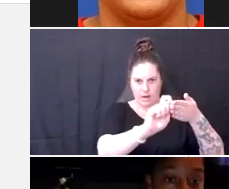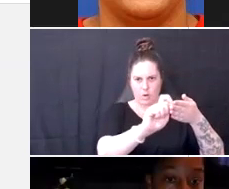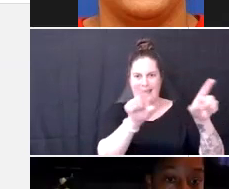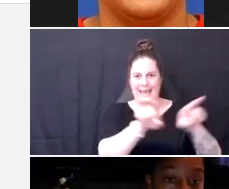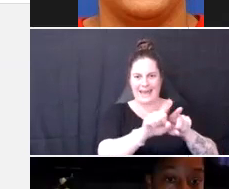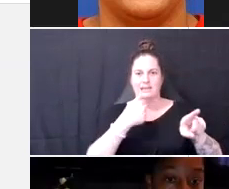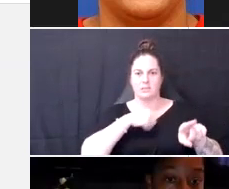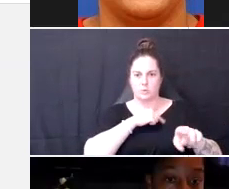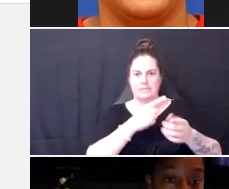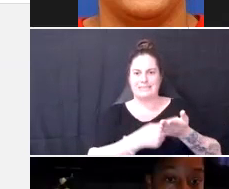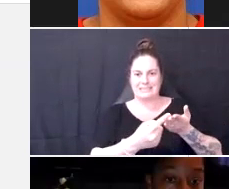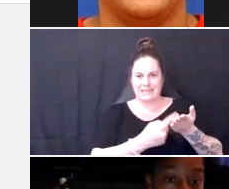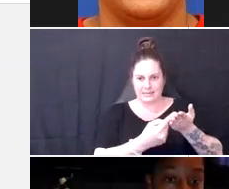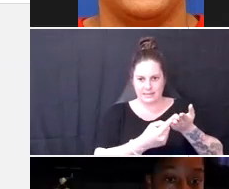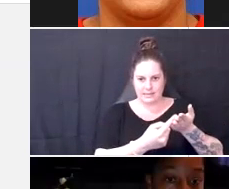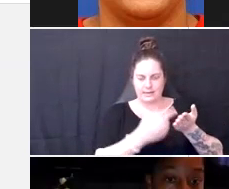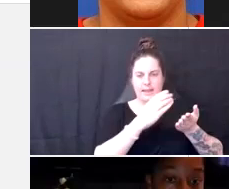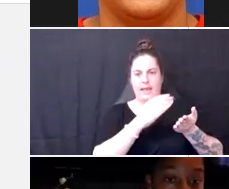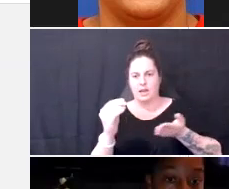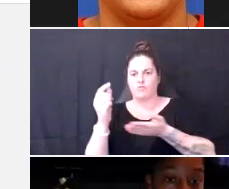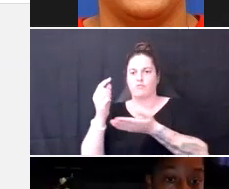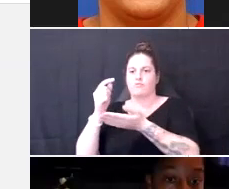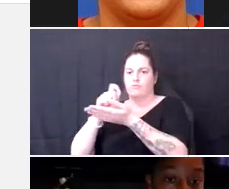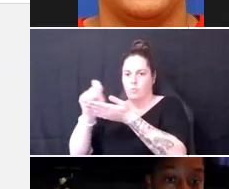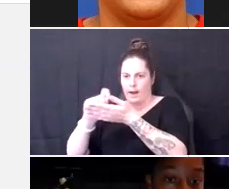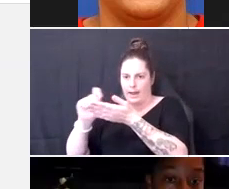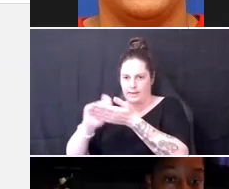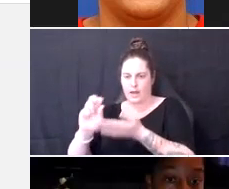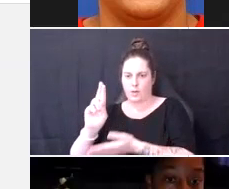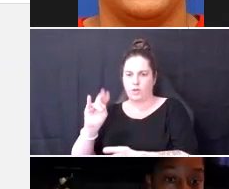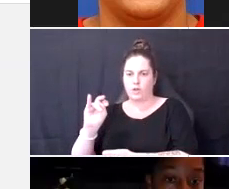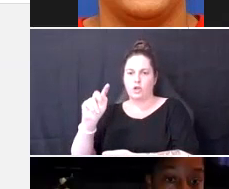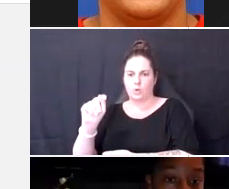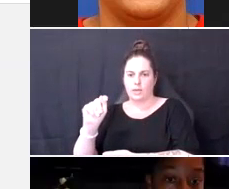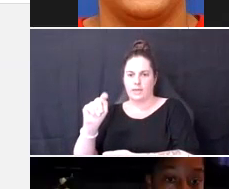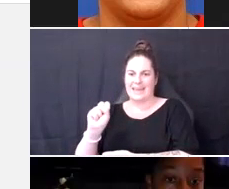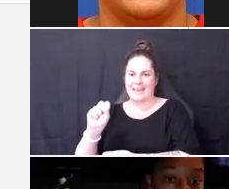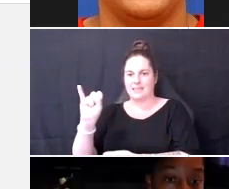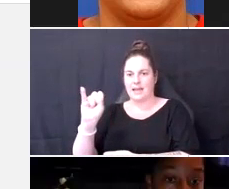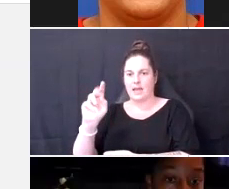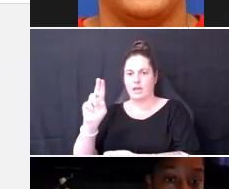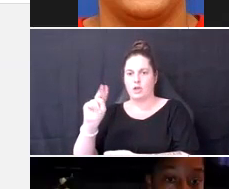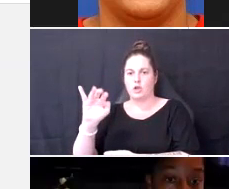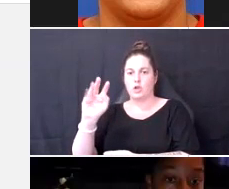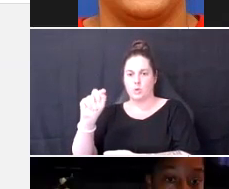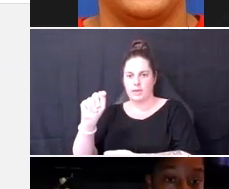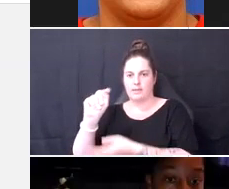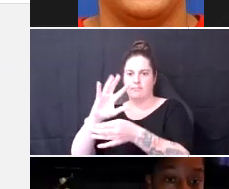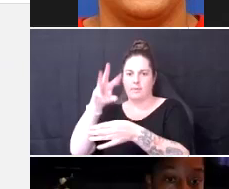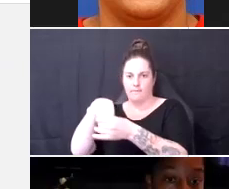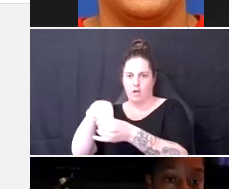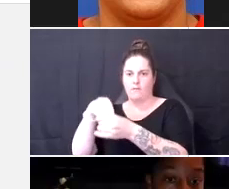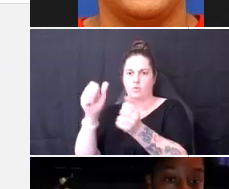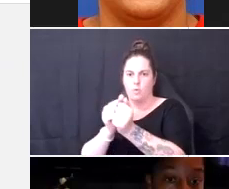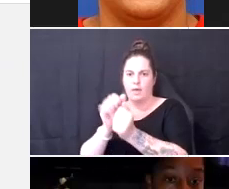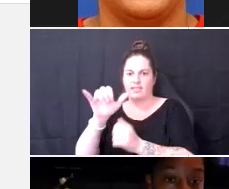and write down the SI or metric unit that goes along with that property. That way, when